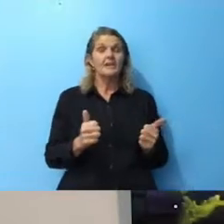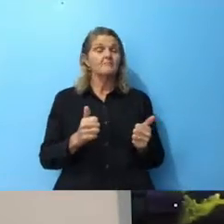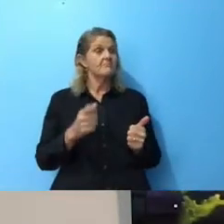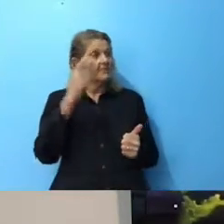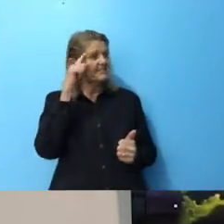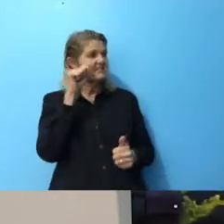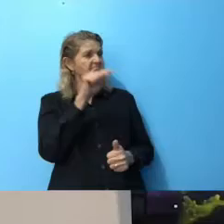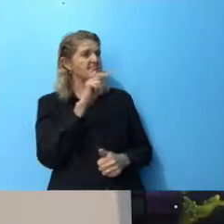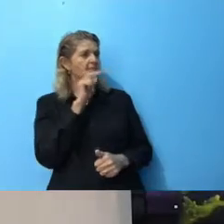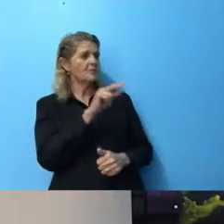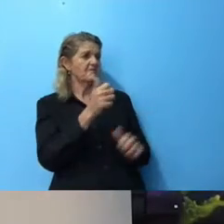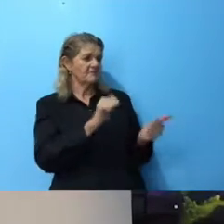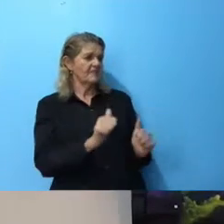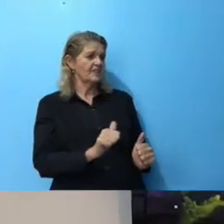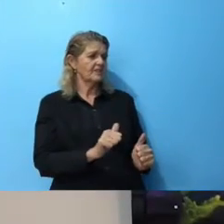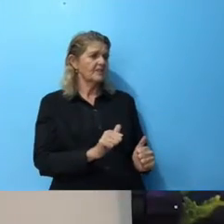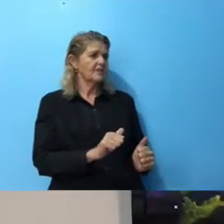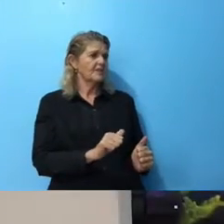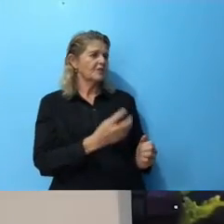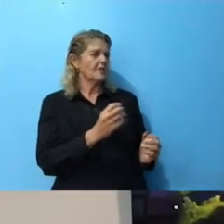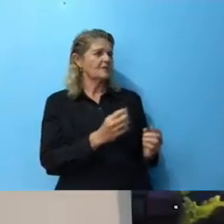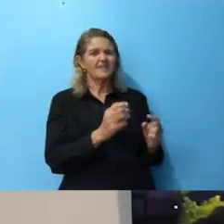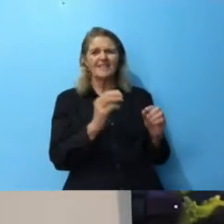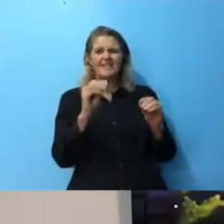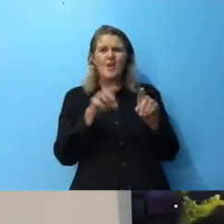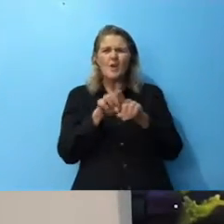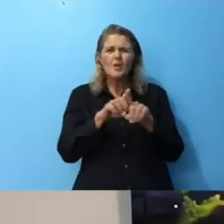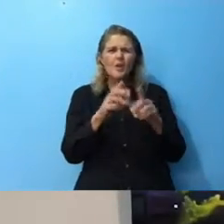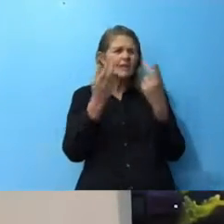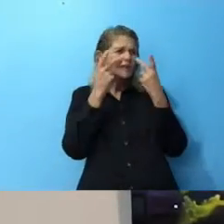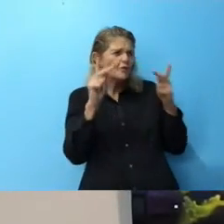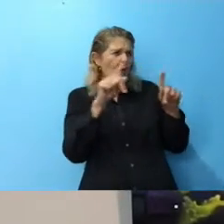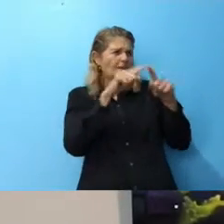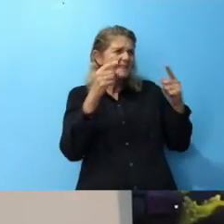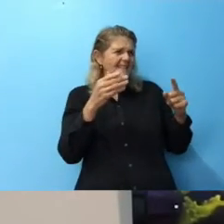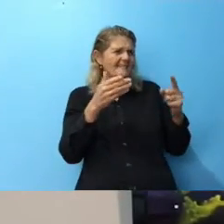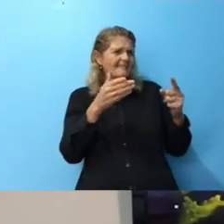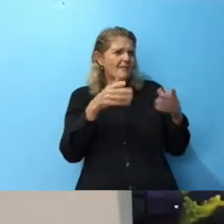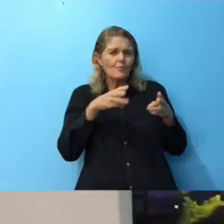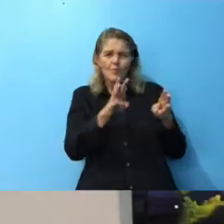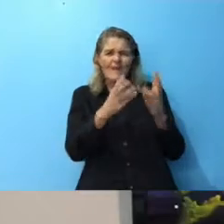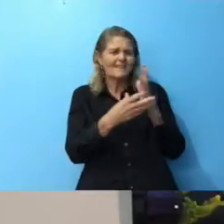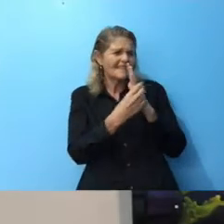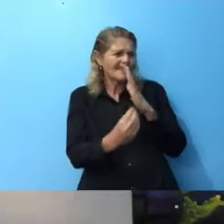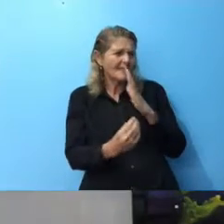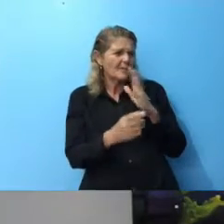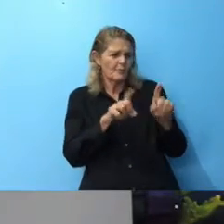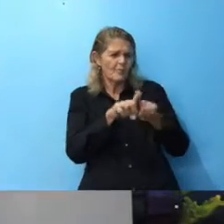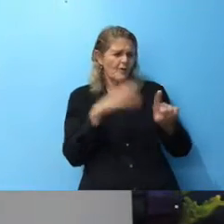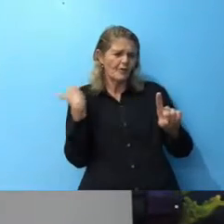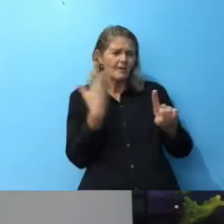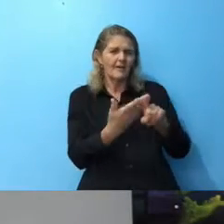guys, that's about it, I think, for this one. That's bringing 4 different approaches that we've learnt over the 8 weeks just into one piece.